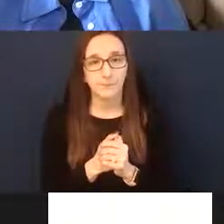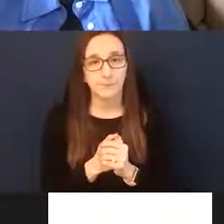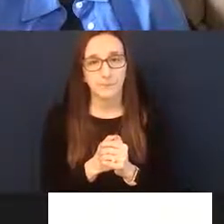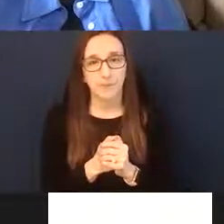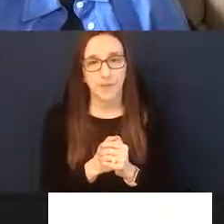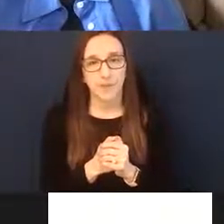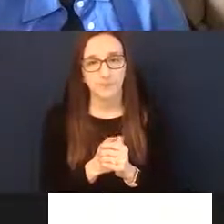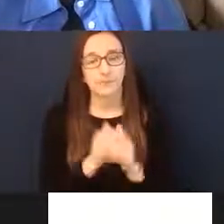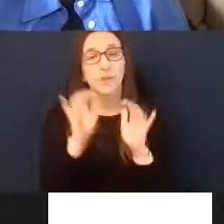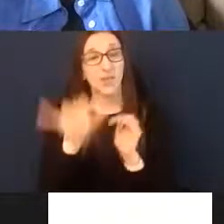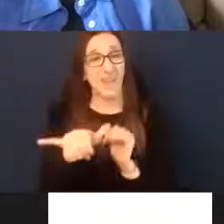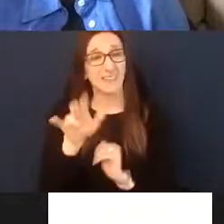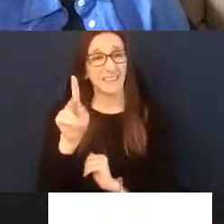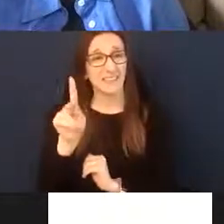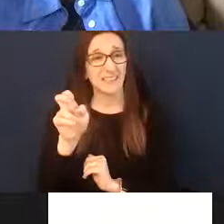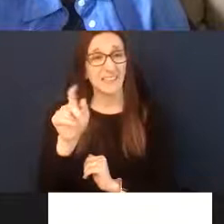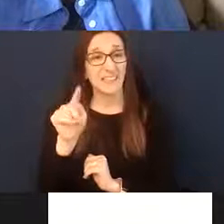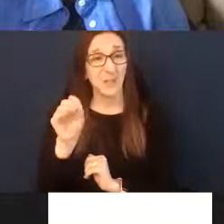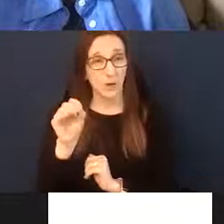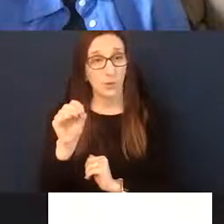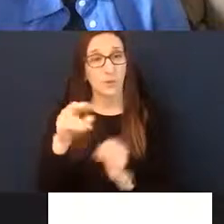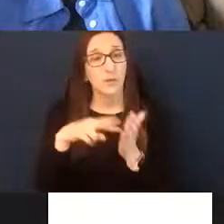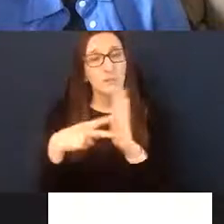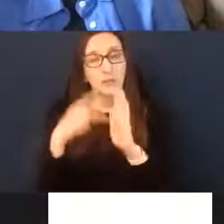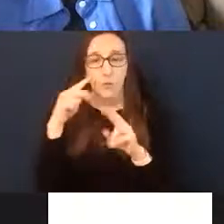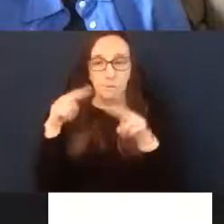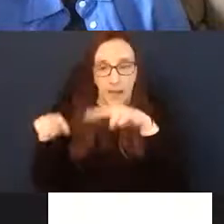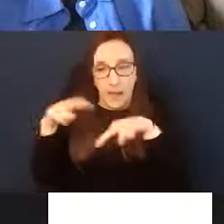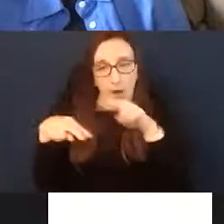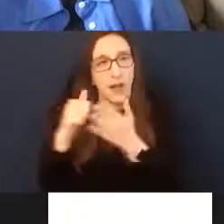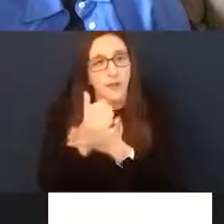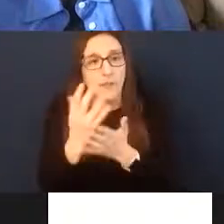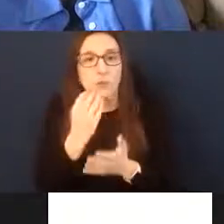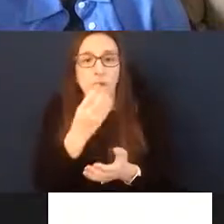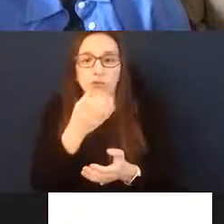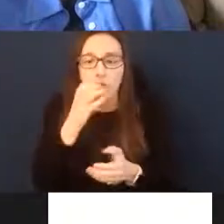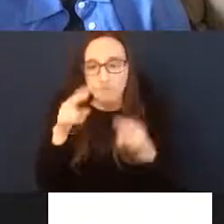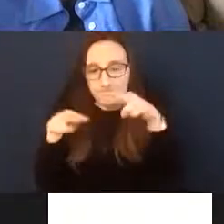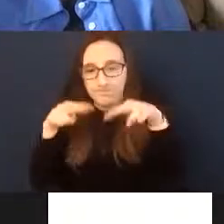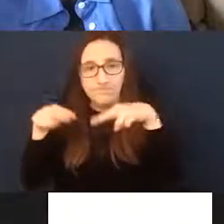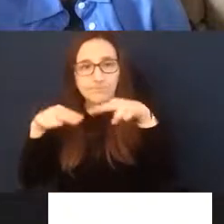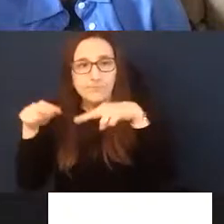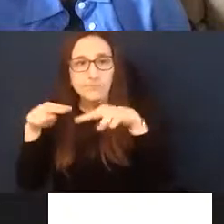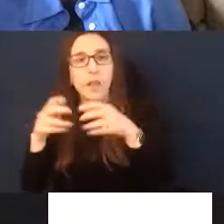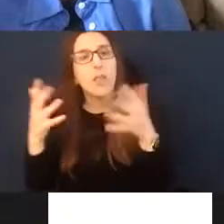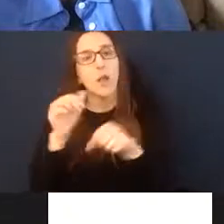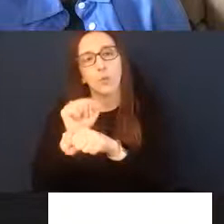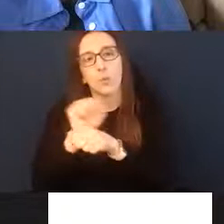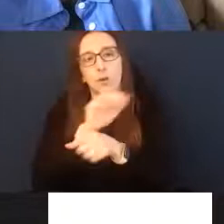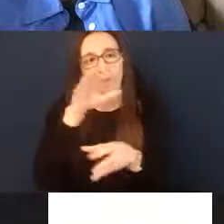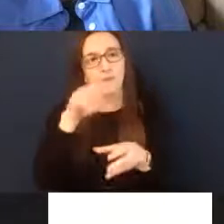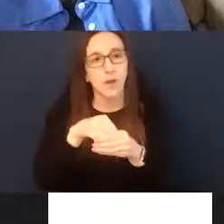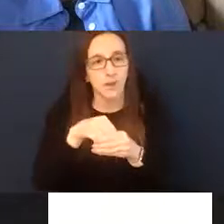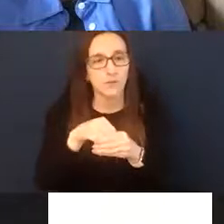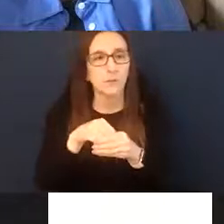So keto requires a lot of close monitoring of everything you eat and drink. So that's just something you want to be aware of, is that you're going to start to